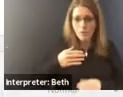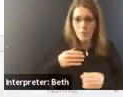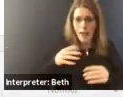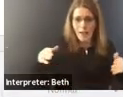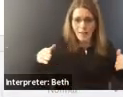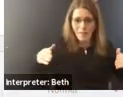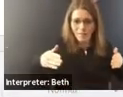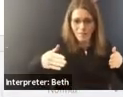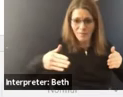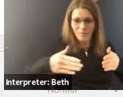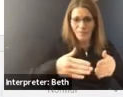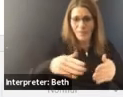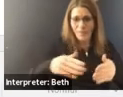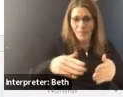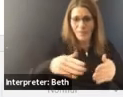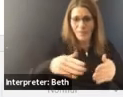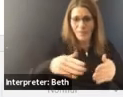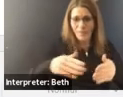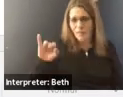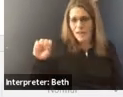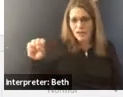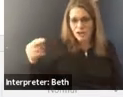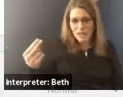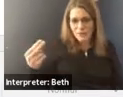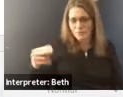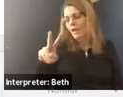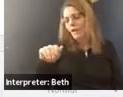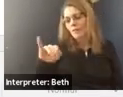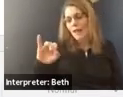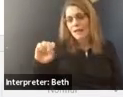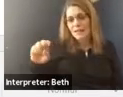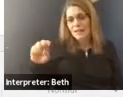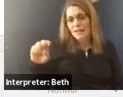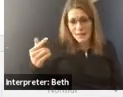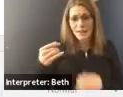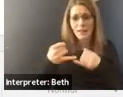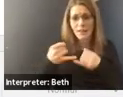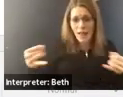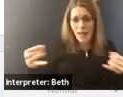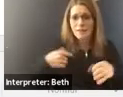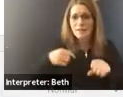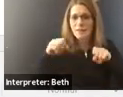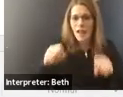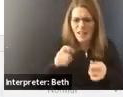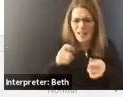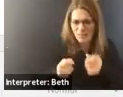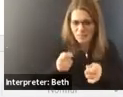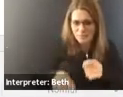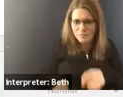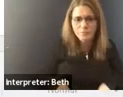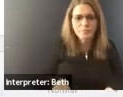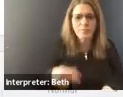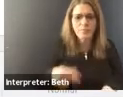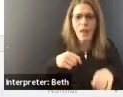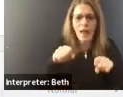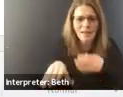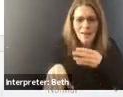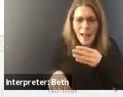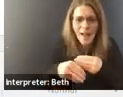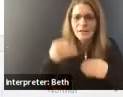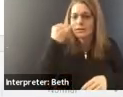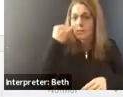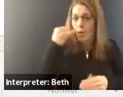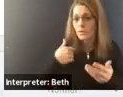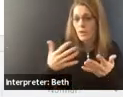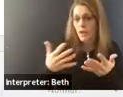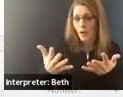have my image on here, I can manipulate it. I could add, you know, if I wanted to, I could say, well, I've